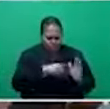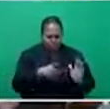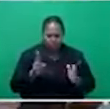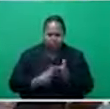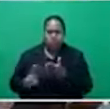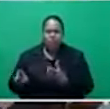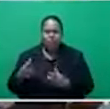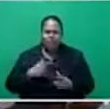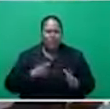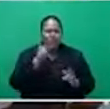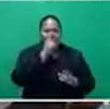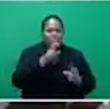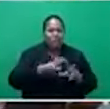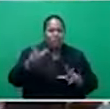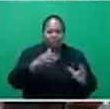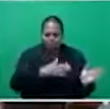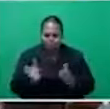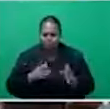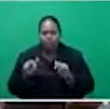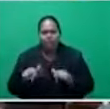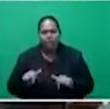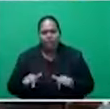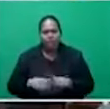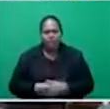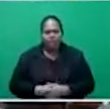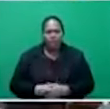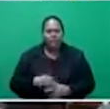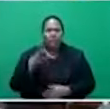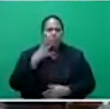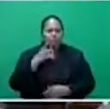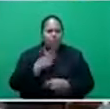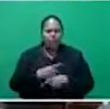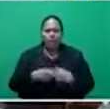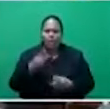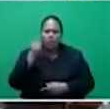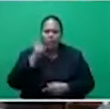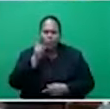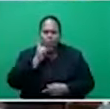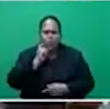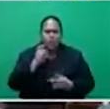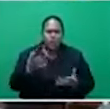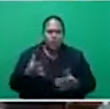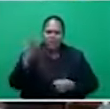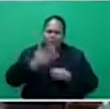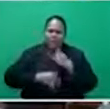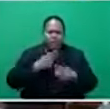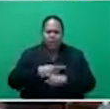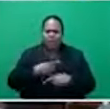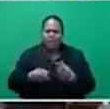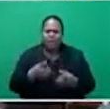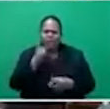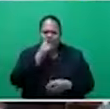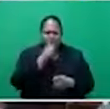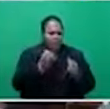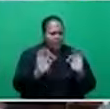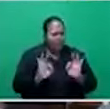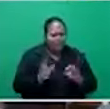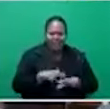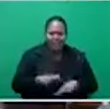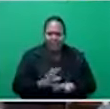When they talk about water wars, they don't talk about that. They don't talk about displacement of people whose leases weren't renewed. It's a